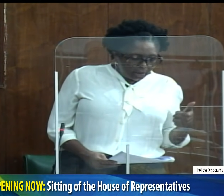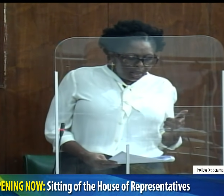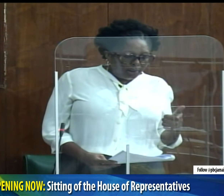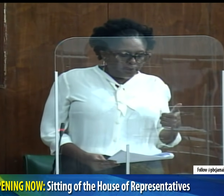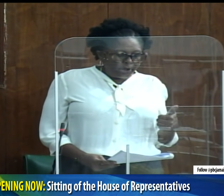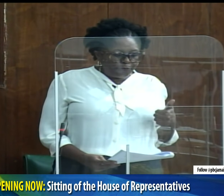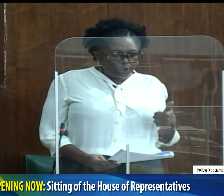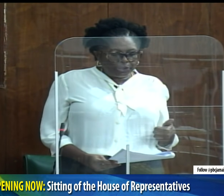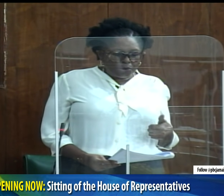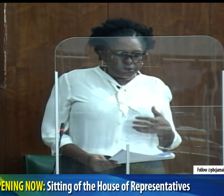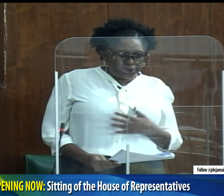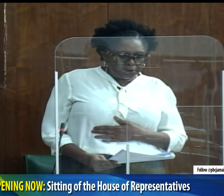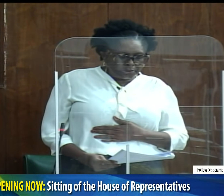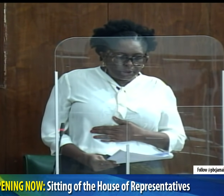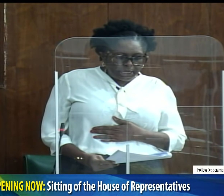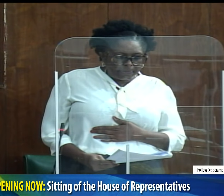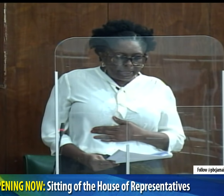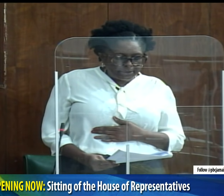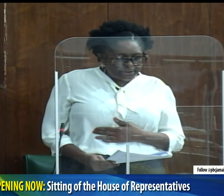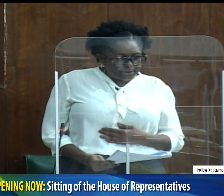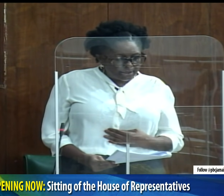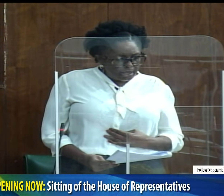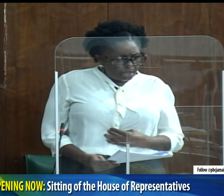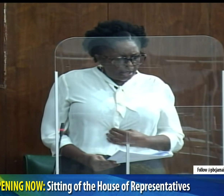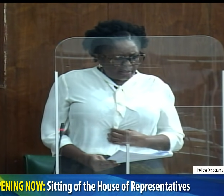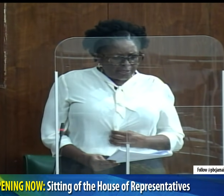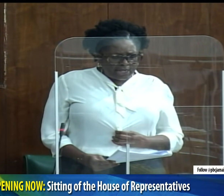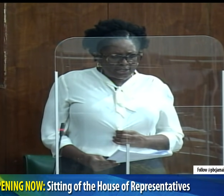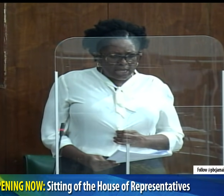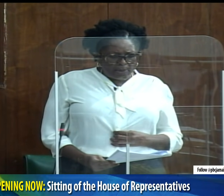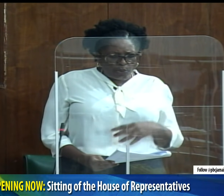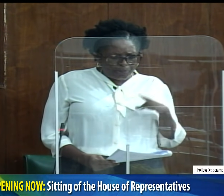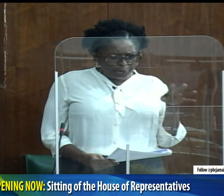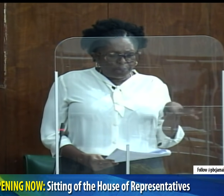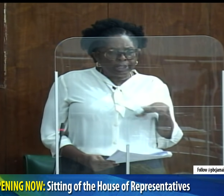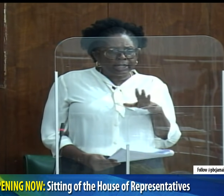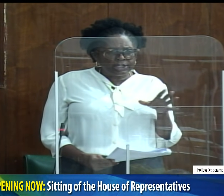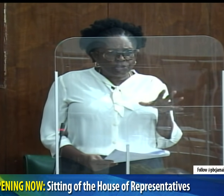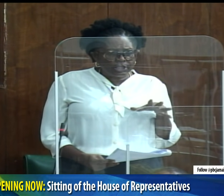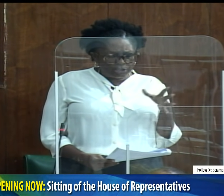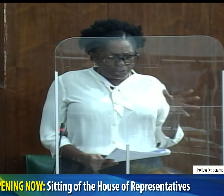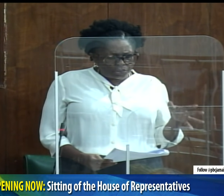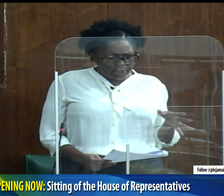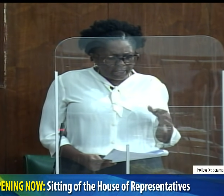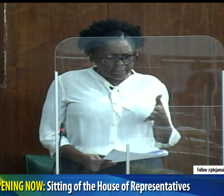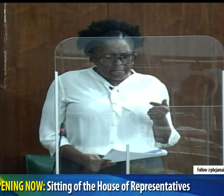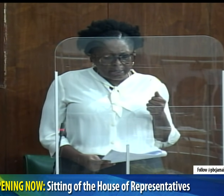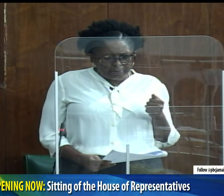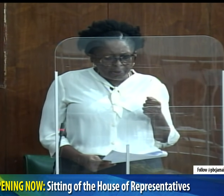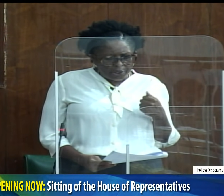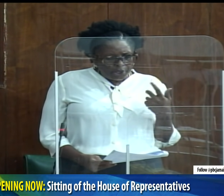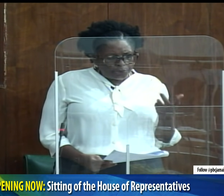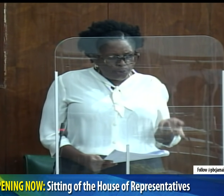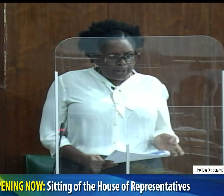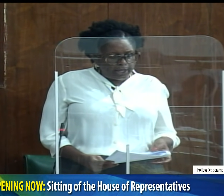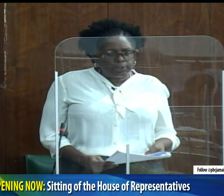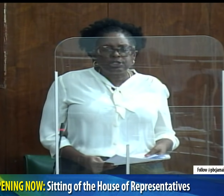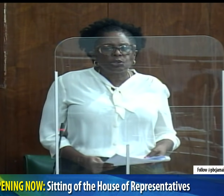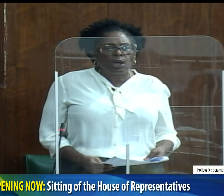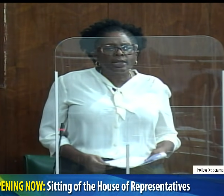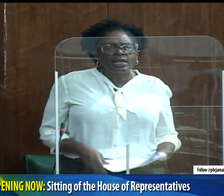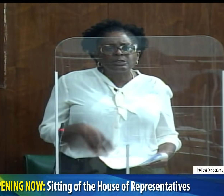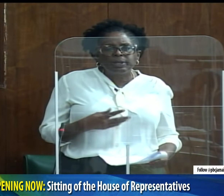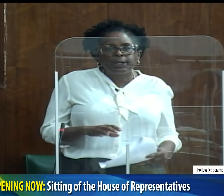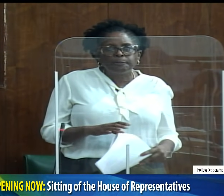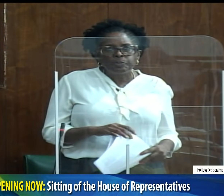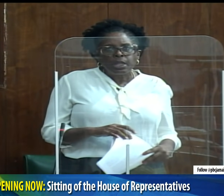one, the 40,000 tablets that were procured and distributed to students through PAAC and so on.